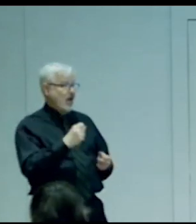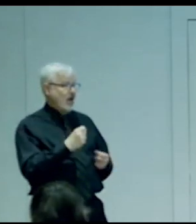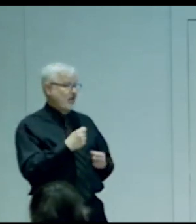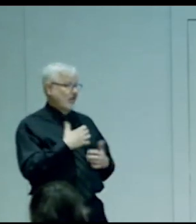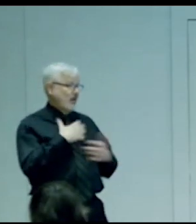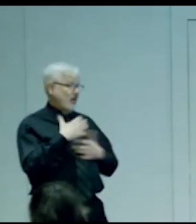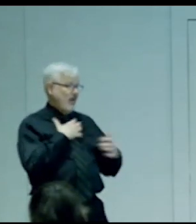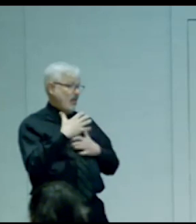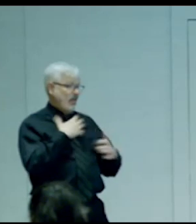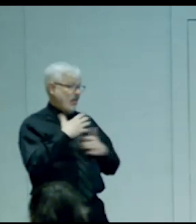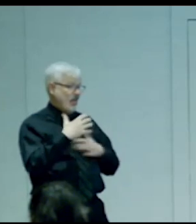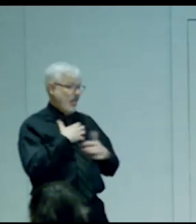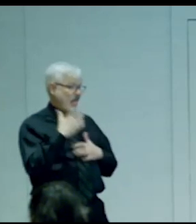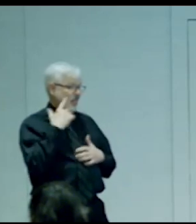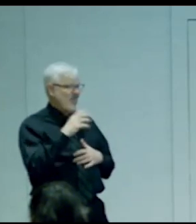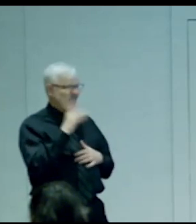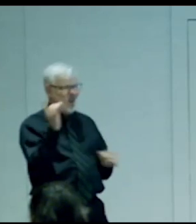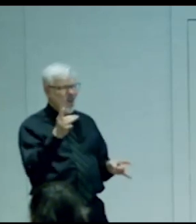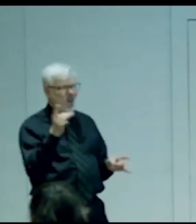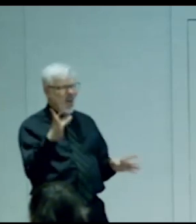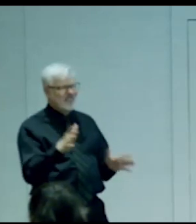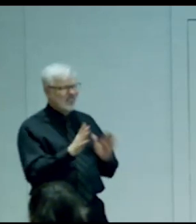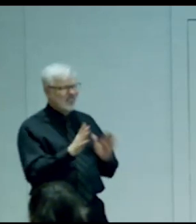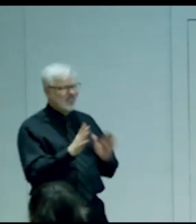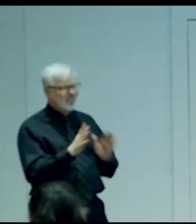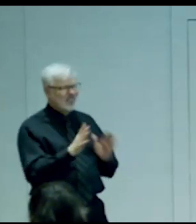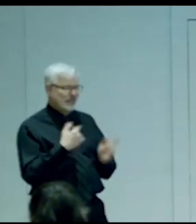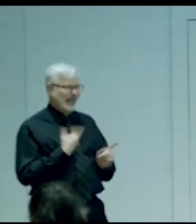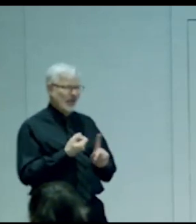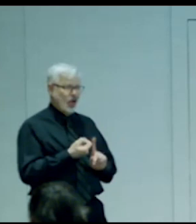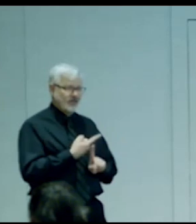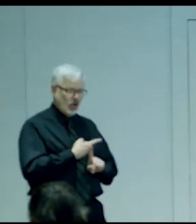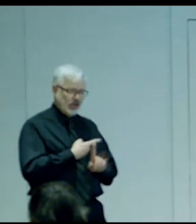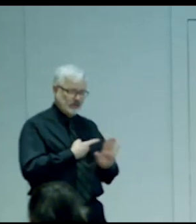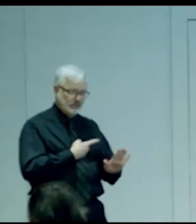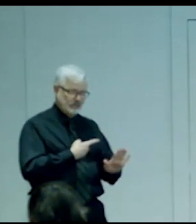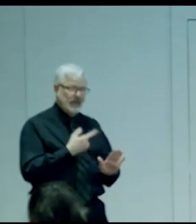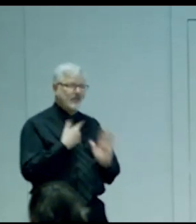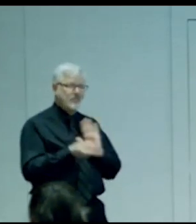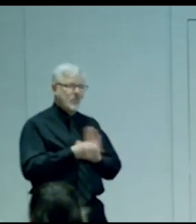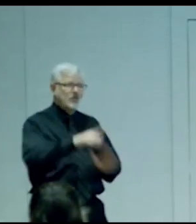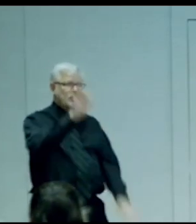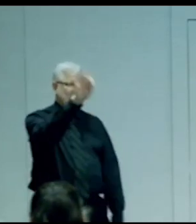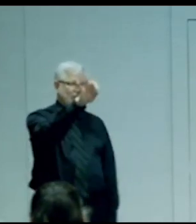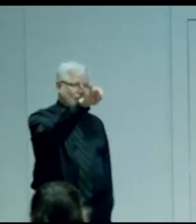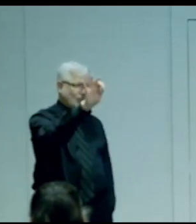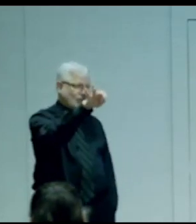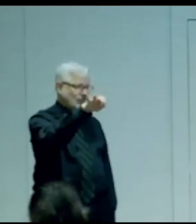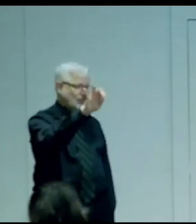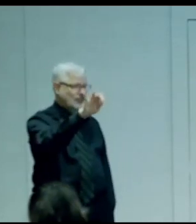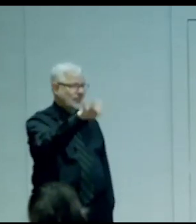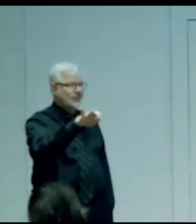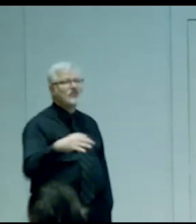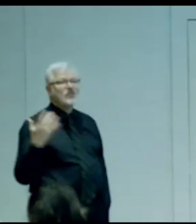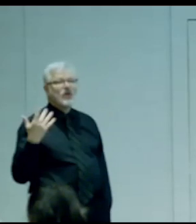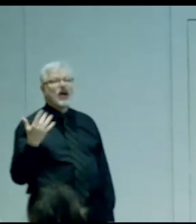awful textbooks. I'm a little off target but it gives me a moment to preach about this. And that is